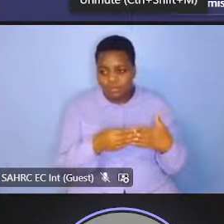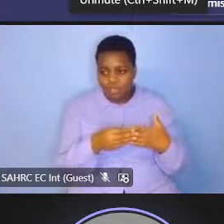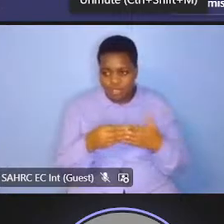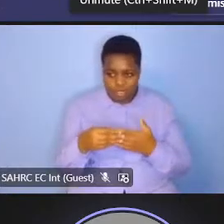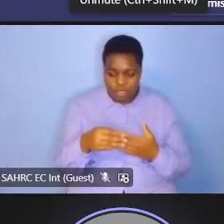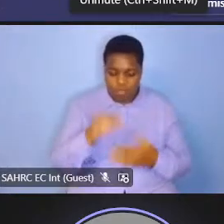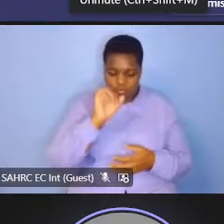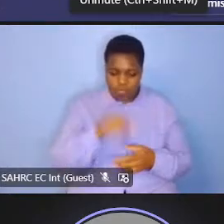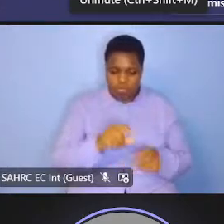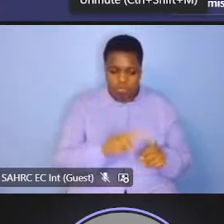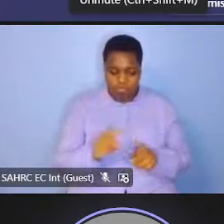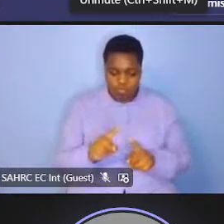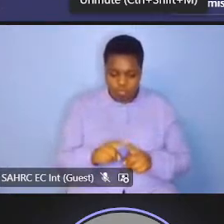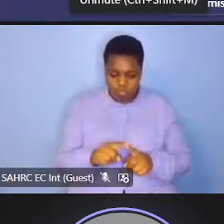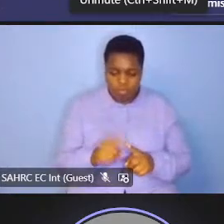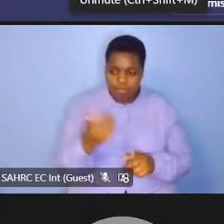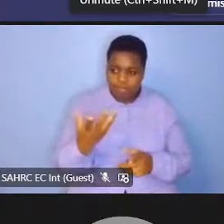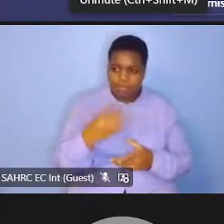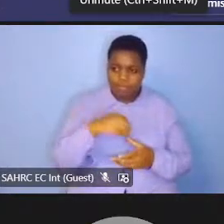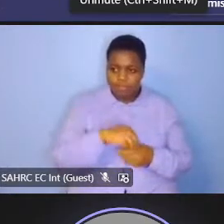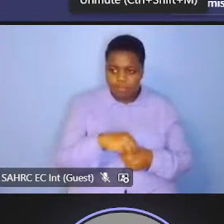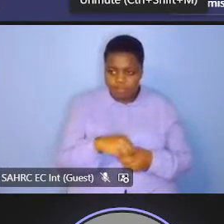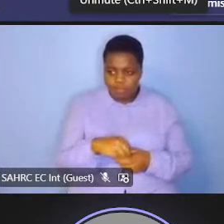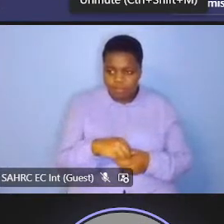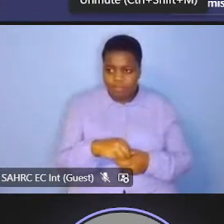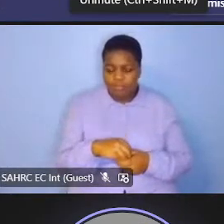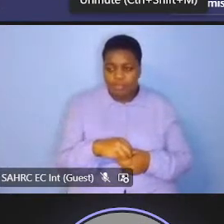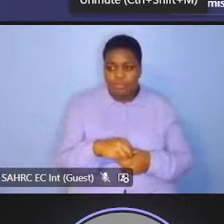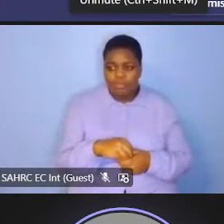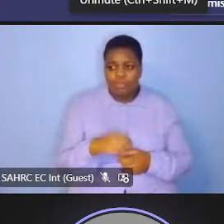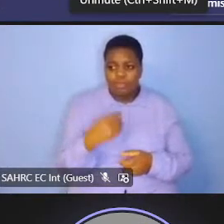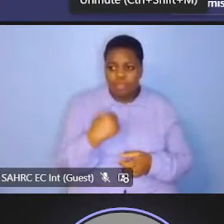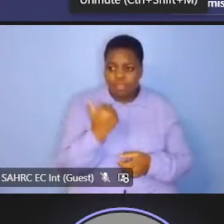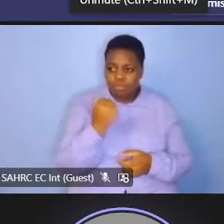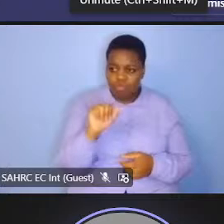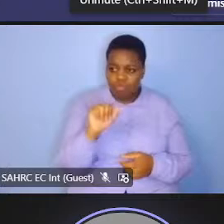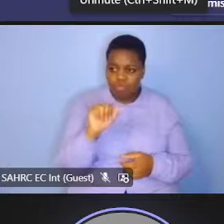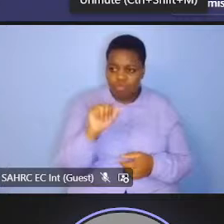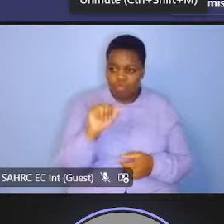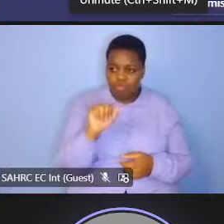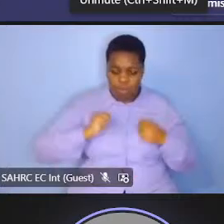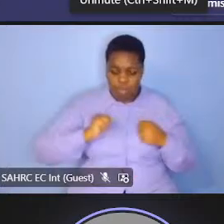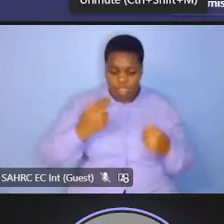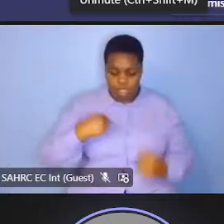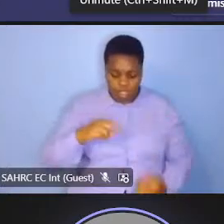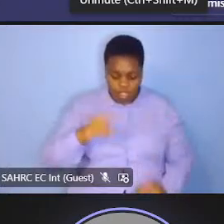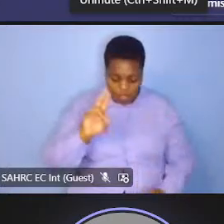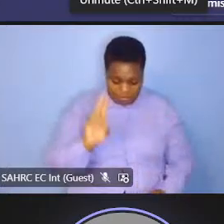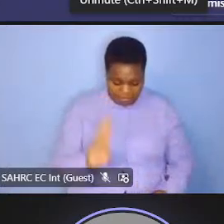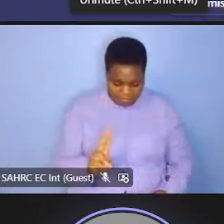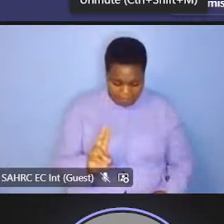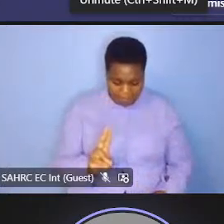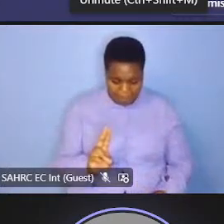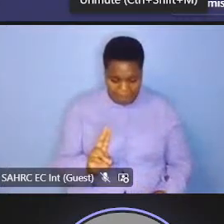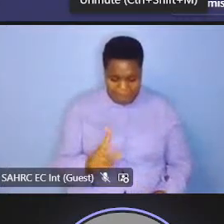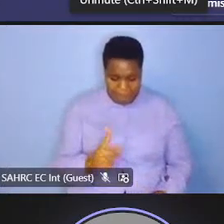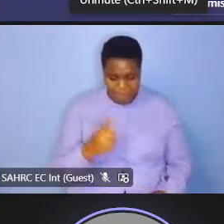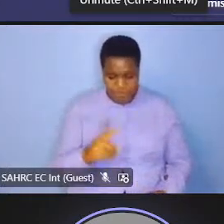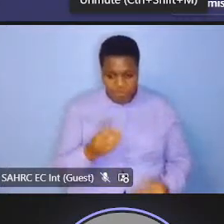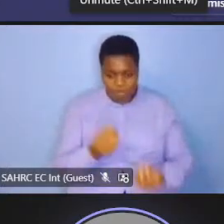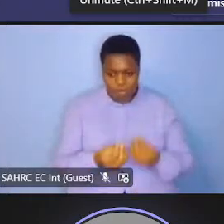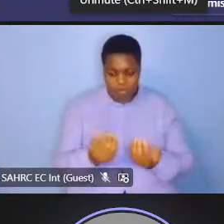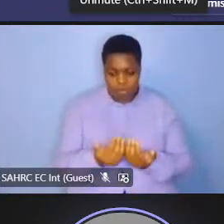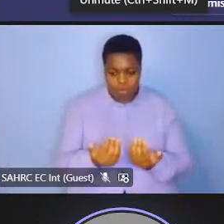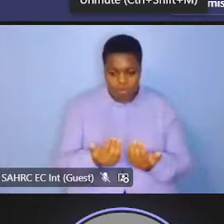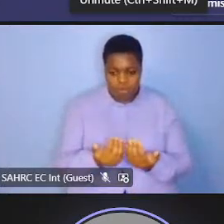do also contend that the refusal to wear a school uniform by student